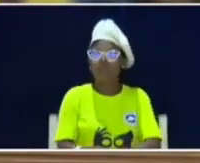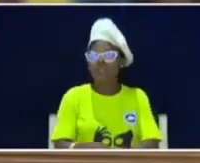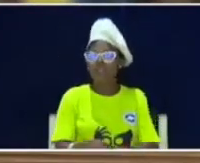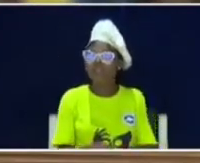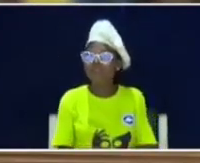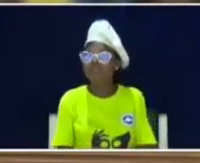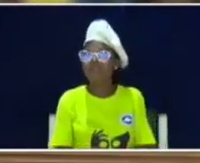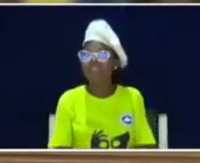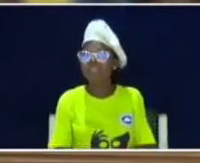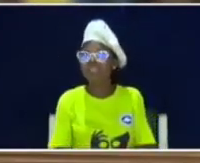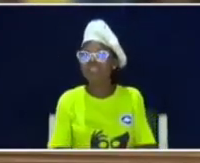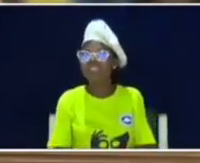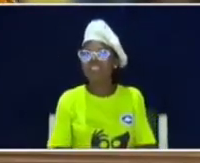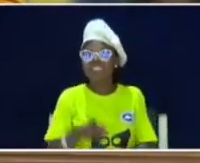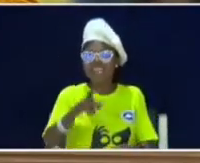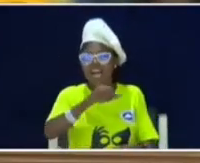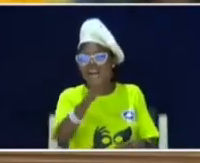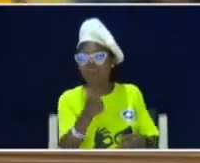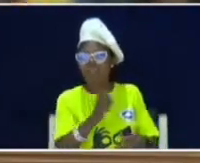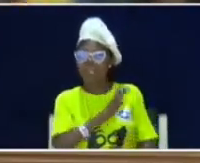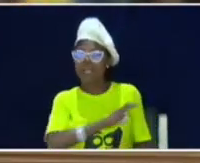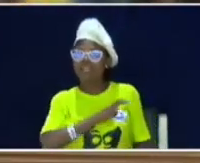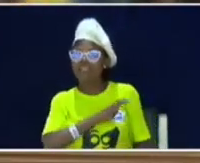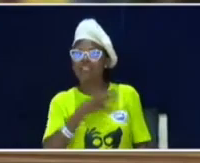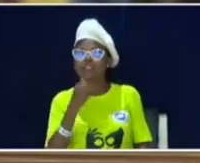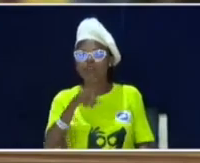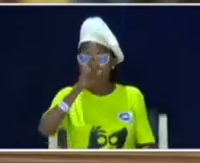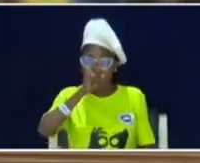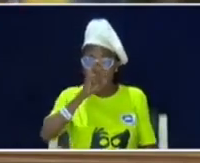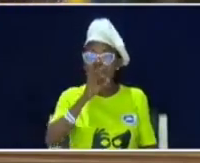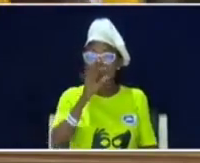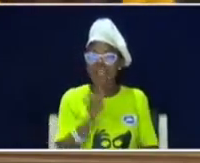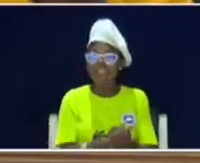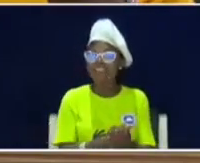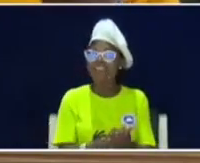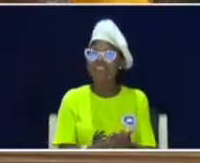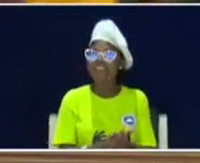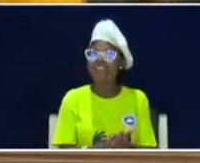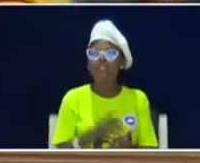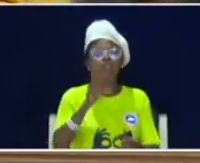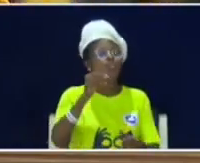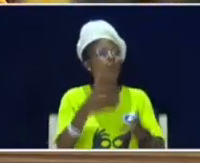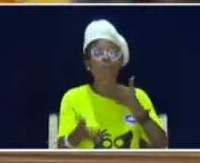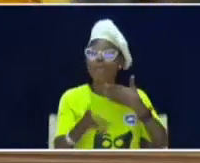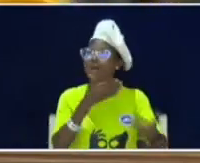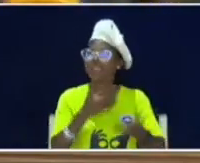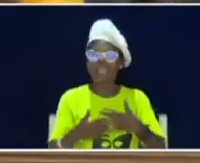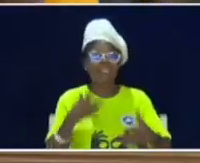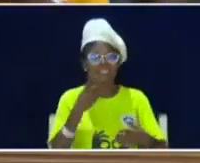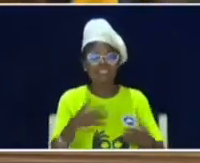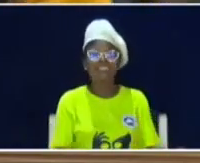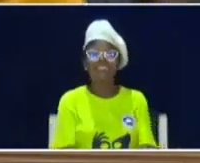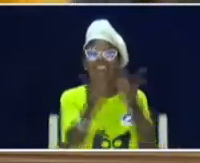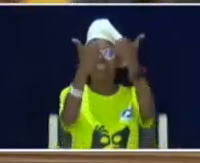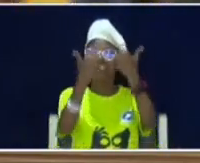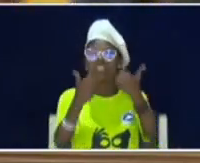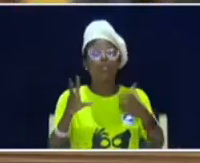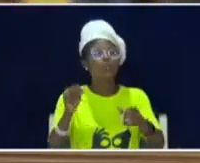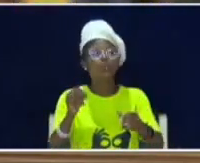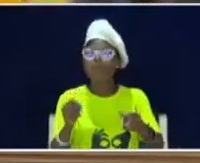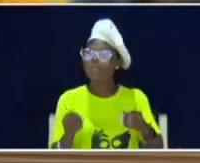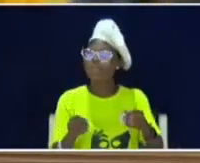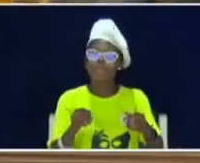it soars along the direction of the wind. That is, no matter the challenges, no matter the